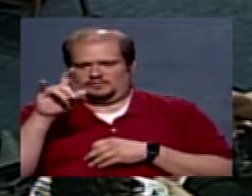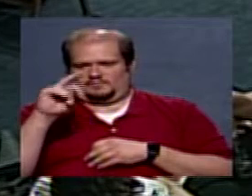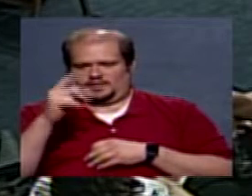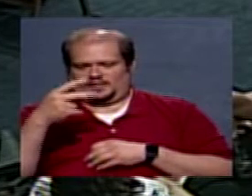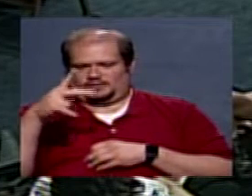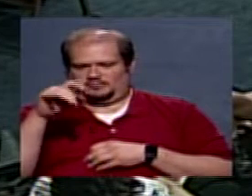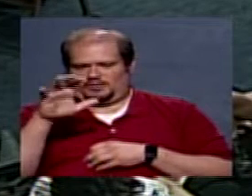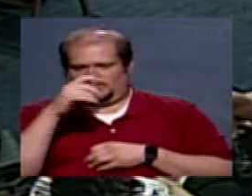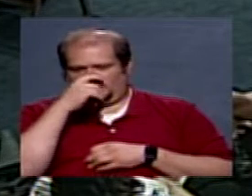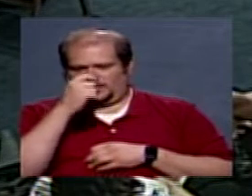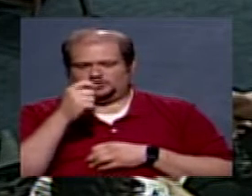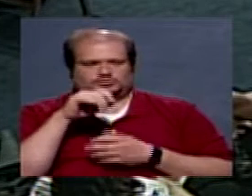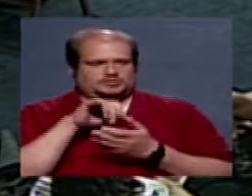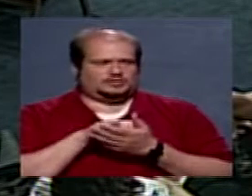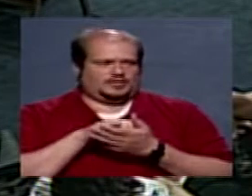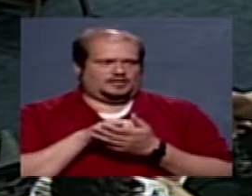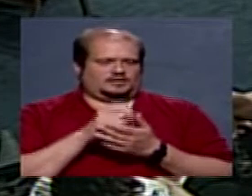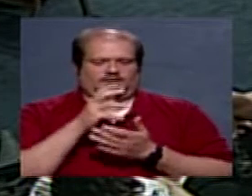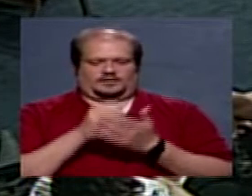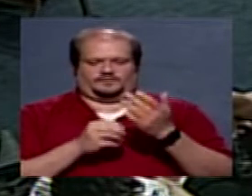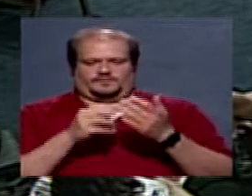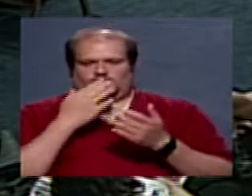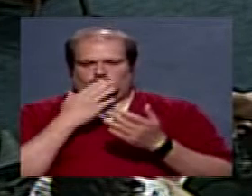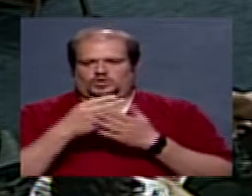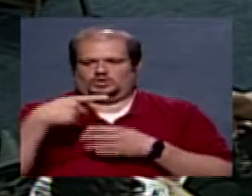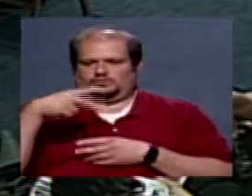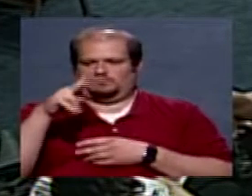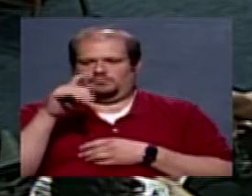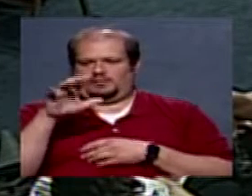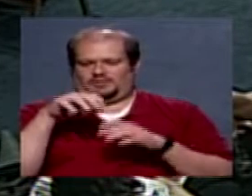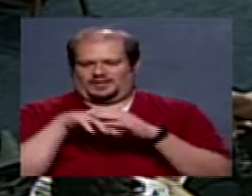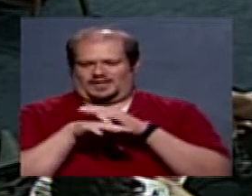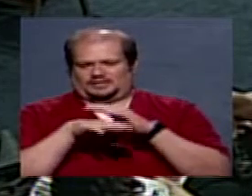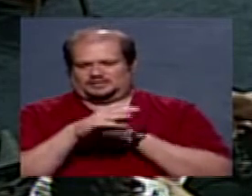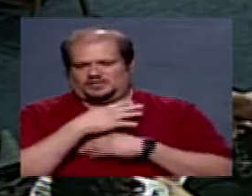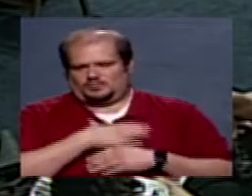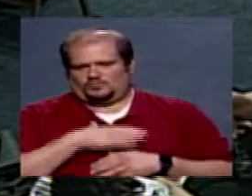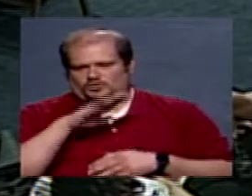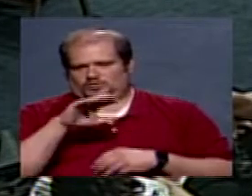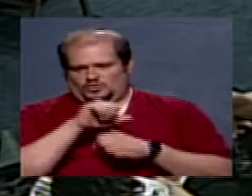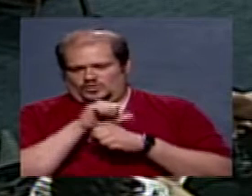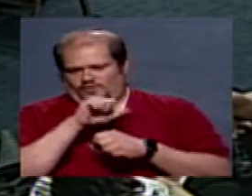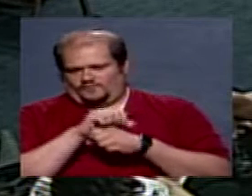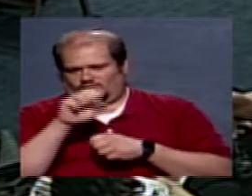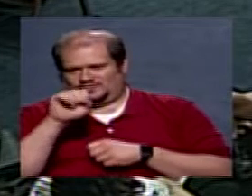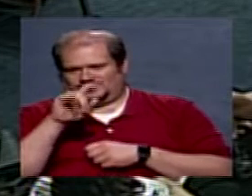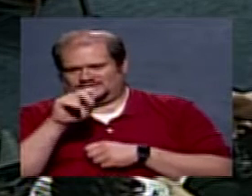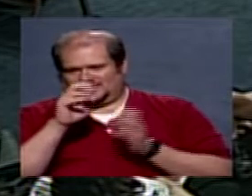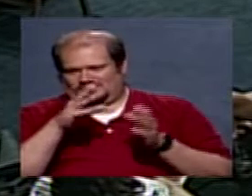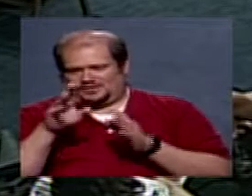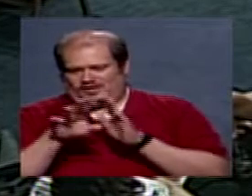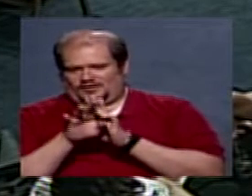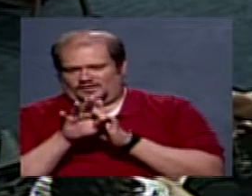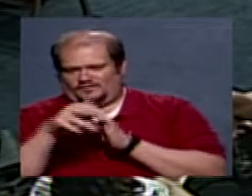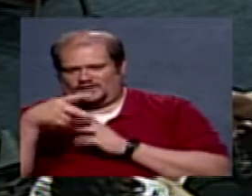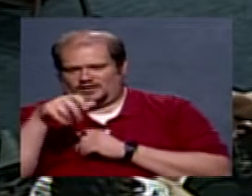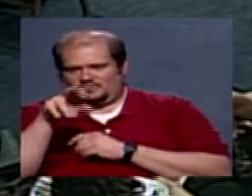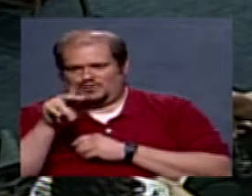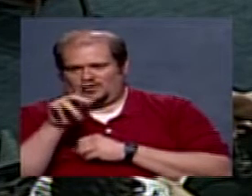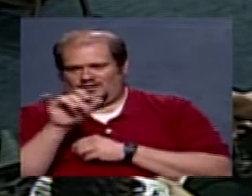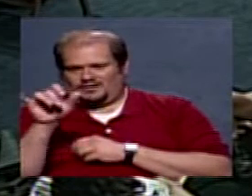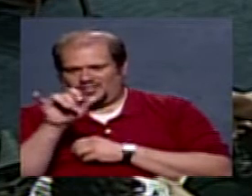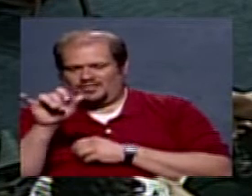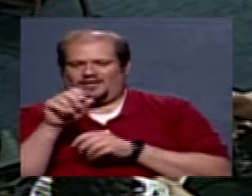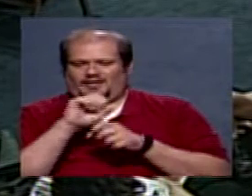really is the lack of good public access. And I appreciate your efforts in the site planning and finding a park-like setting, but I